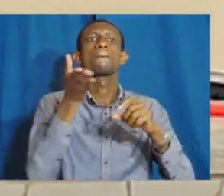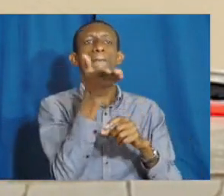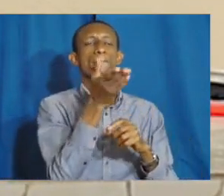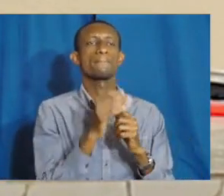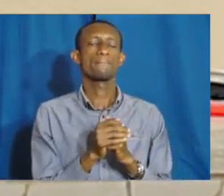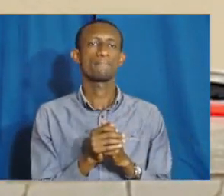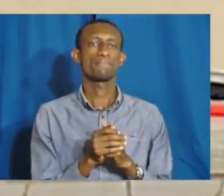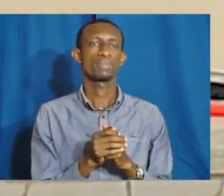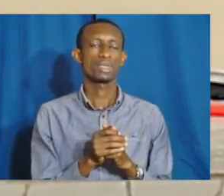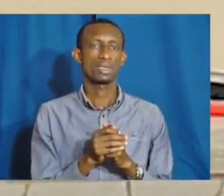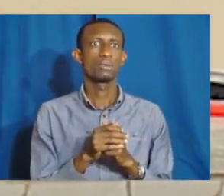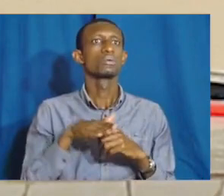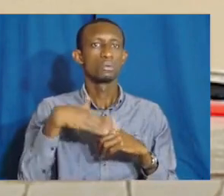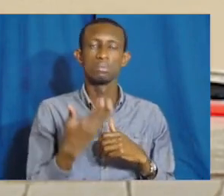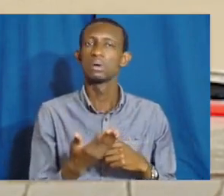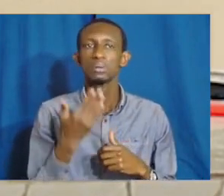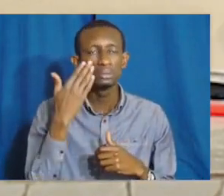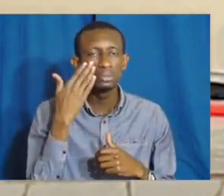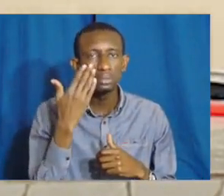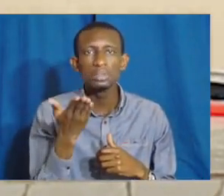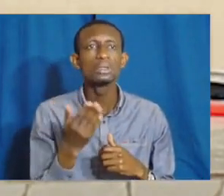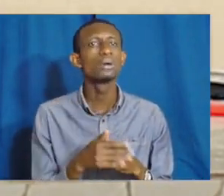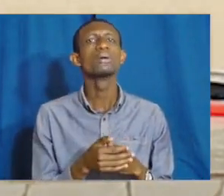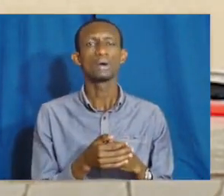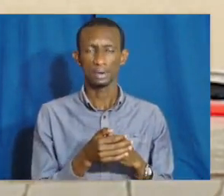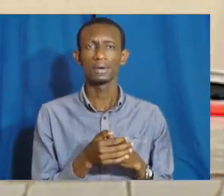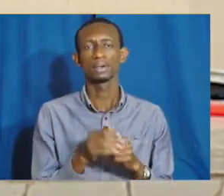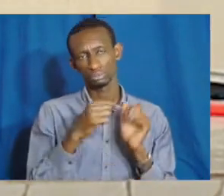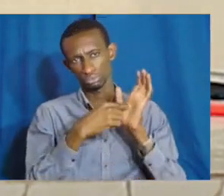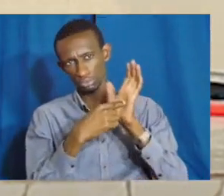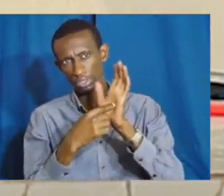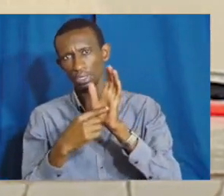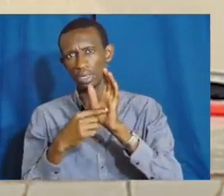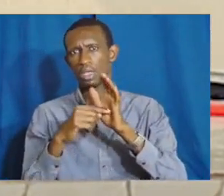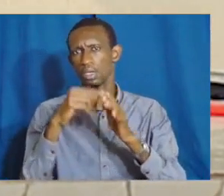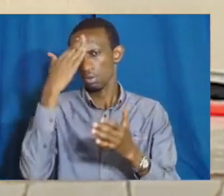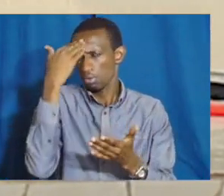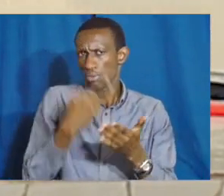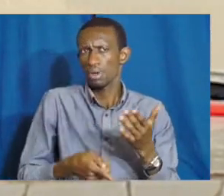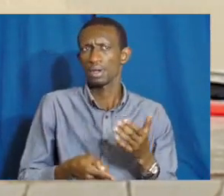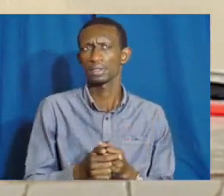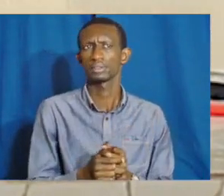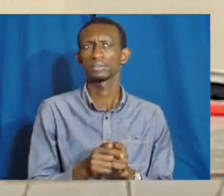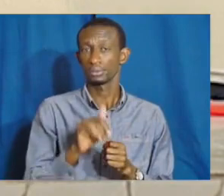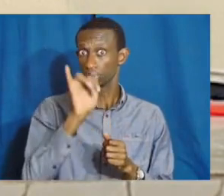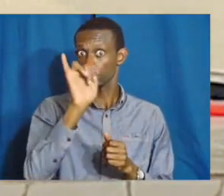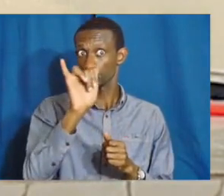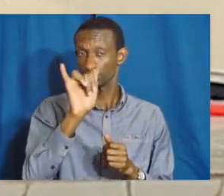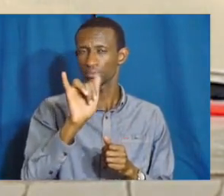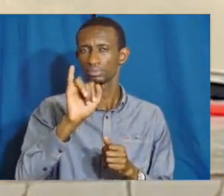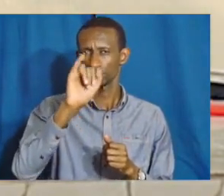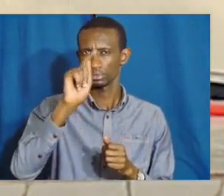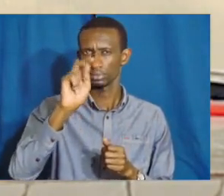And from there, we will be able to show what is y-intercept. And also from there, I will teach you how to